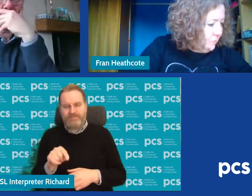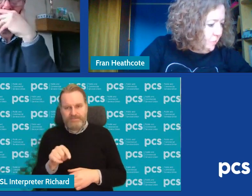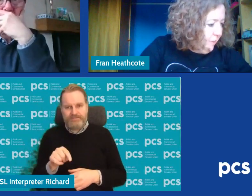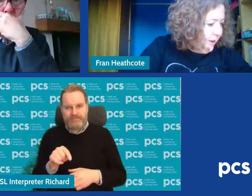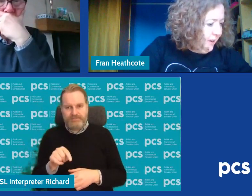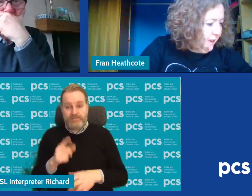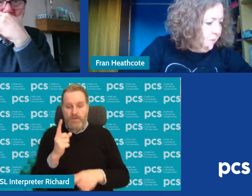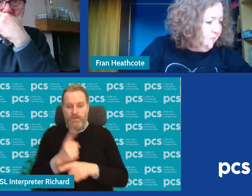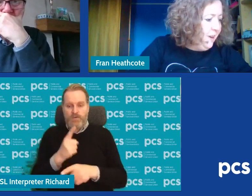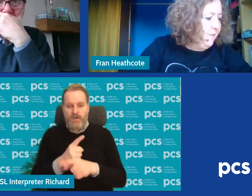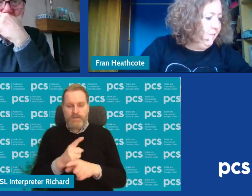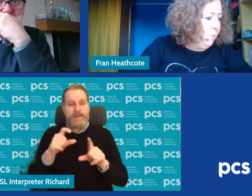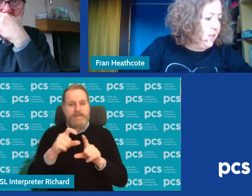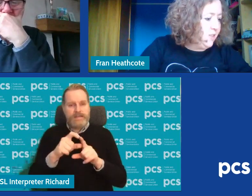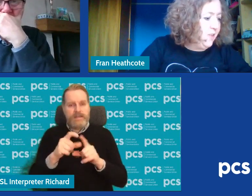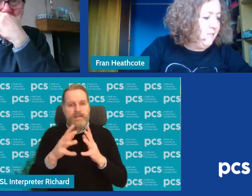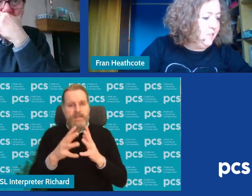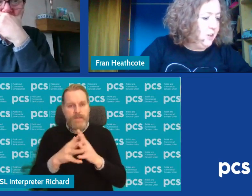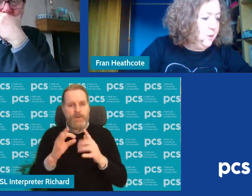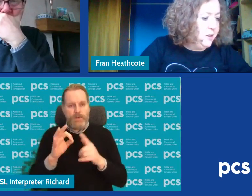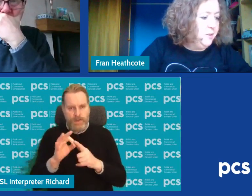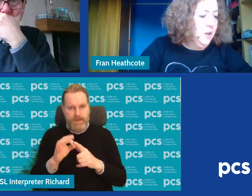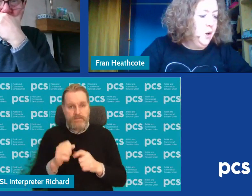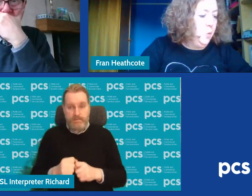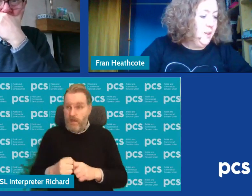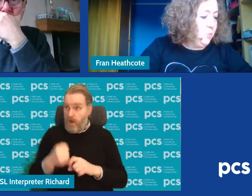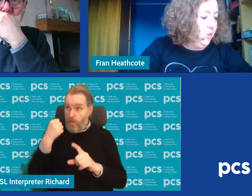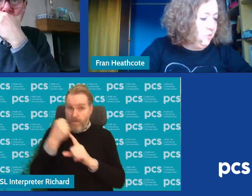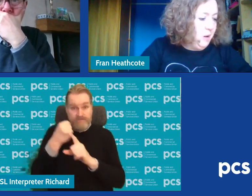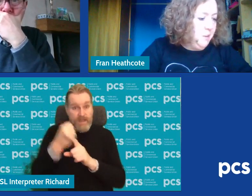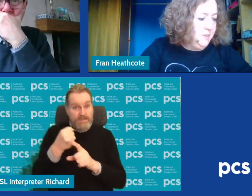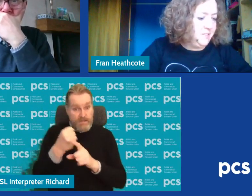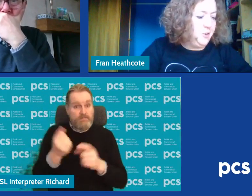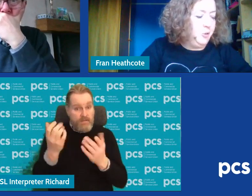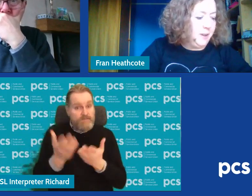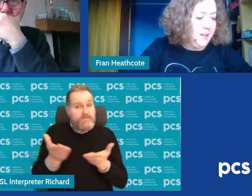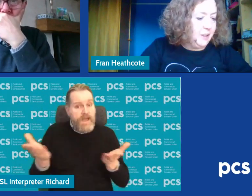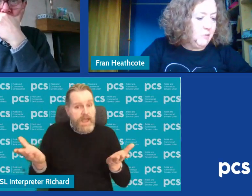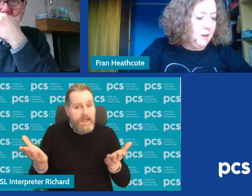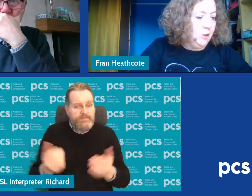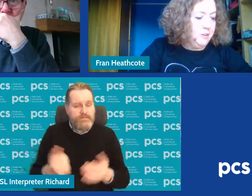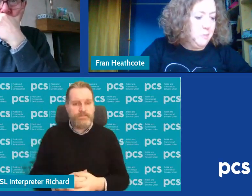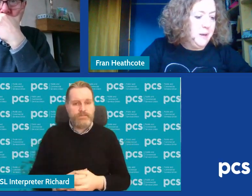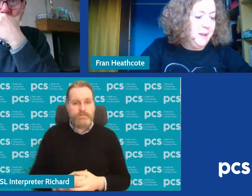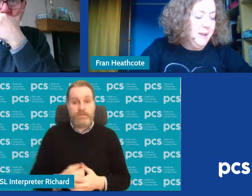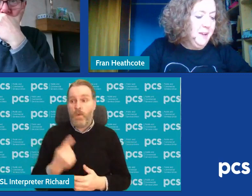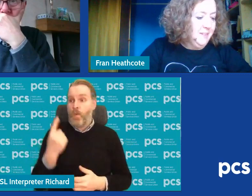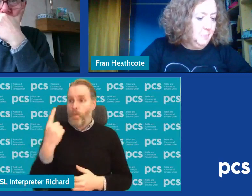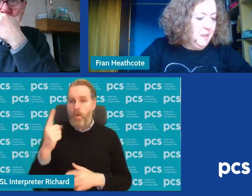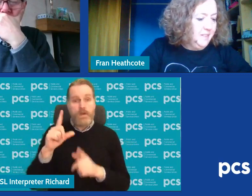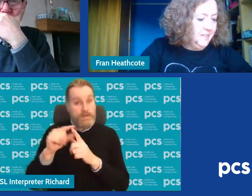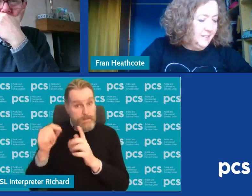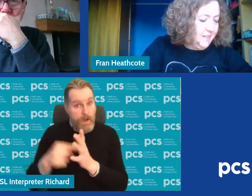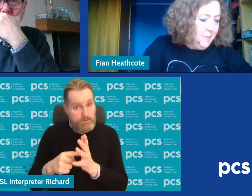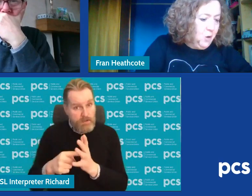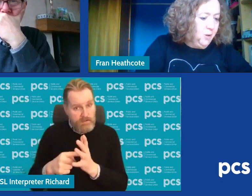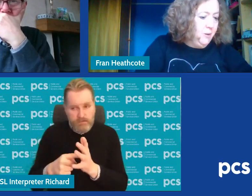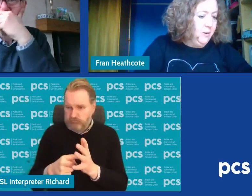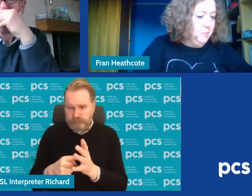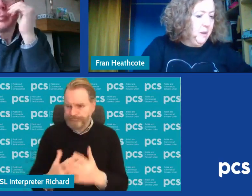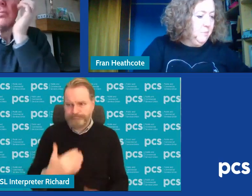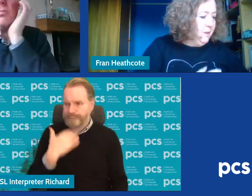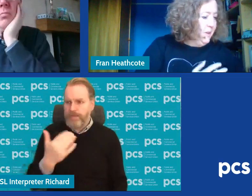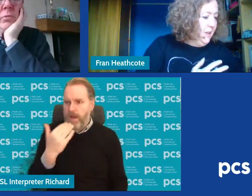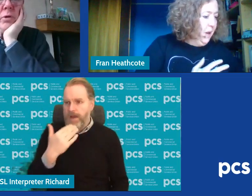the DWP here. We're fighting for what is fair as a union. Why is one department still not getting the correct holiday pay? Does PCS accept the